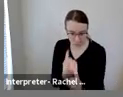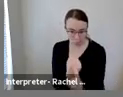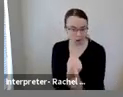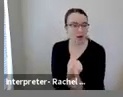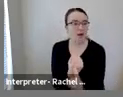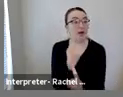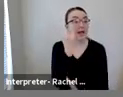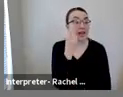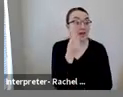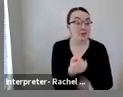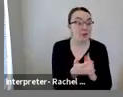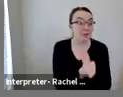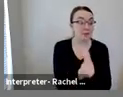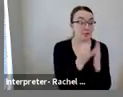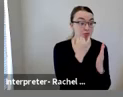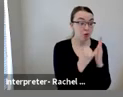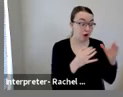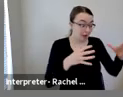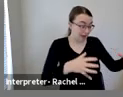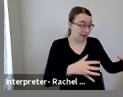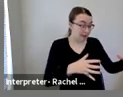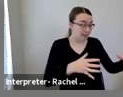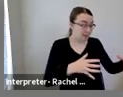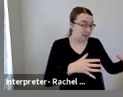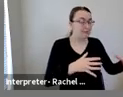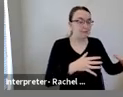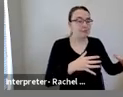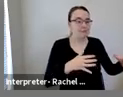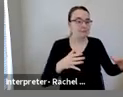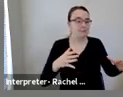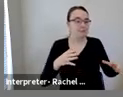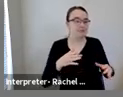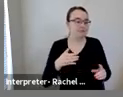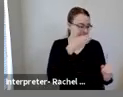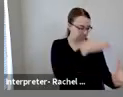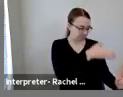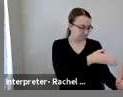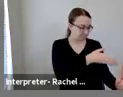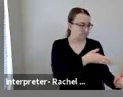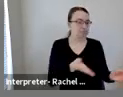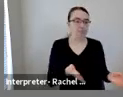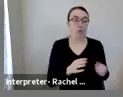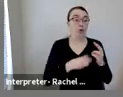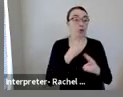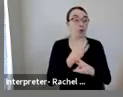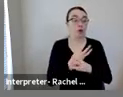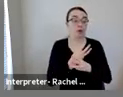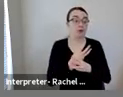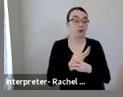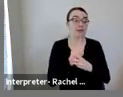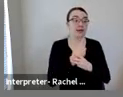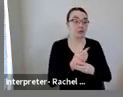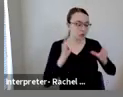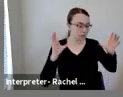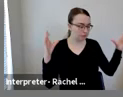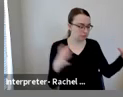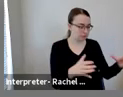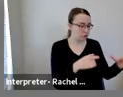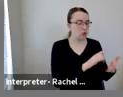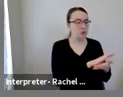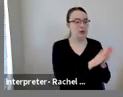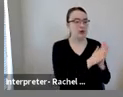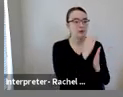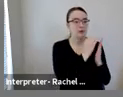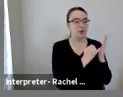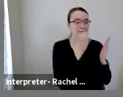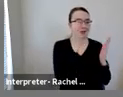you're good at drawing, the world pushes you that way. And they say, you're going to be the drawing concept person. If